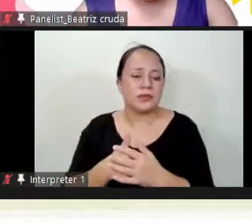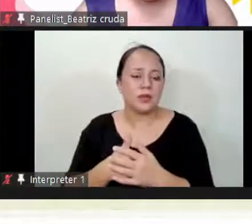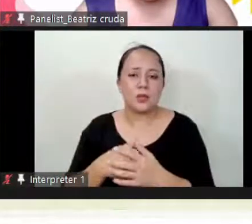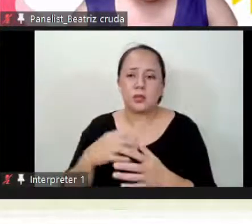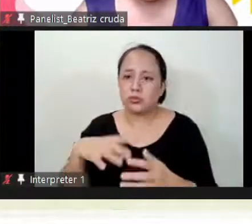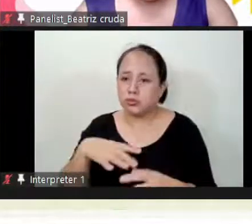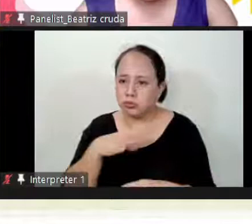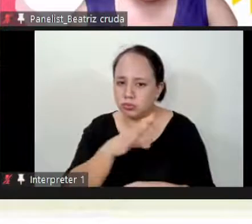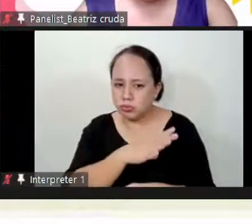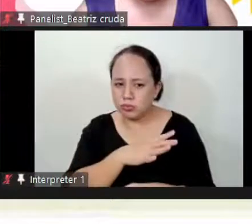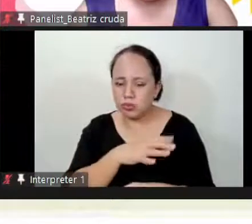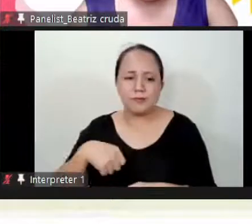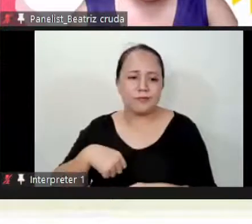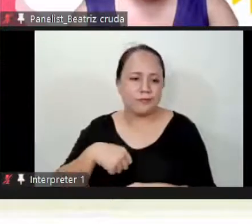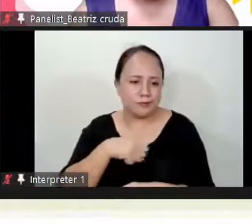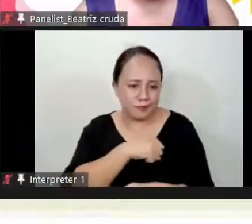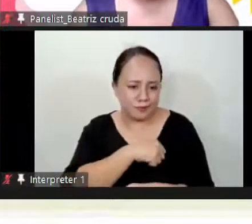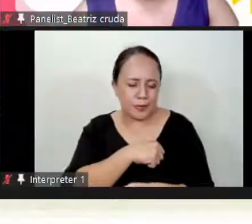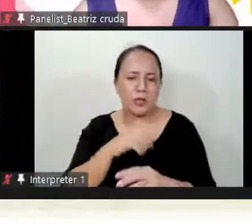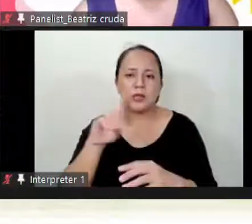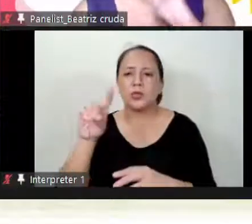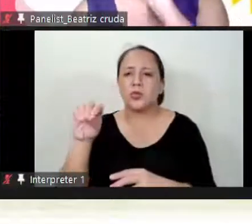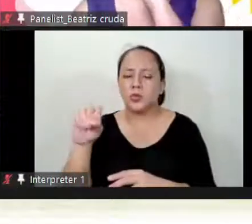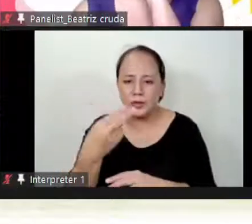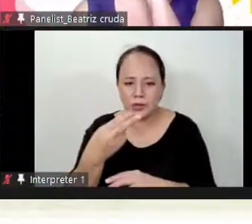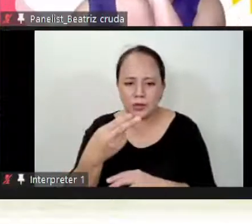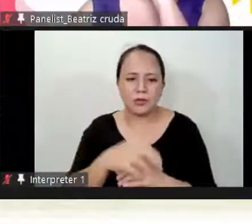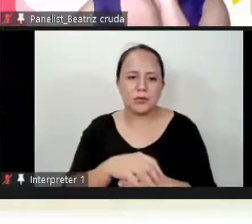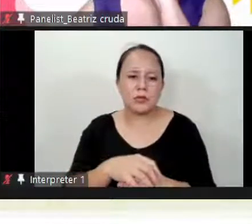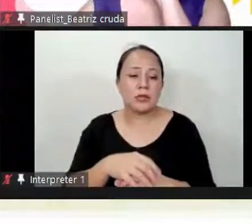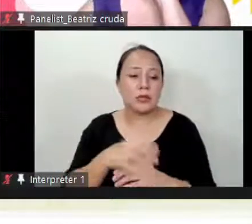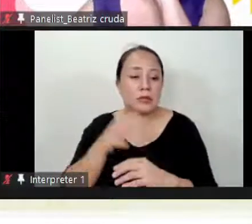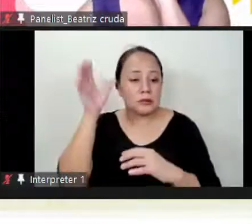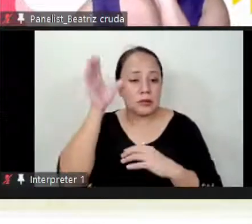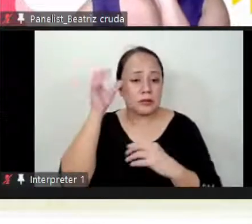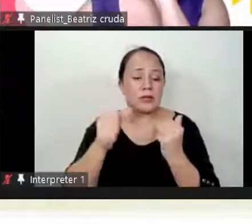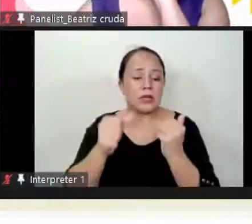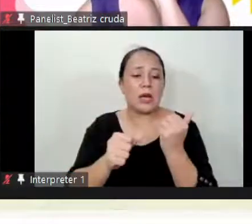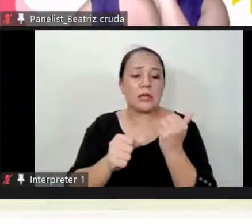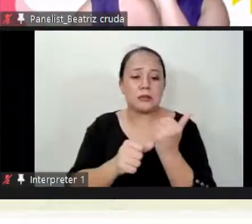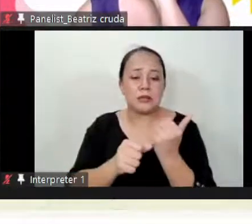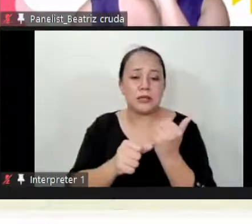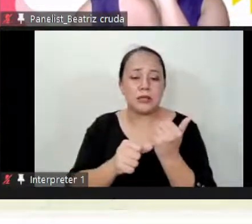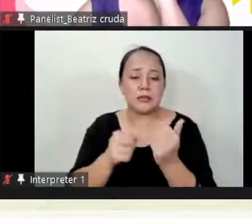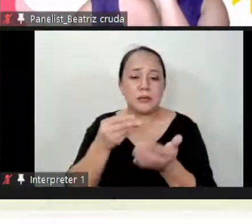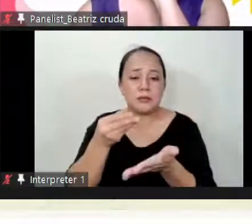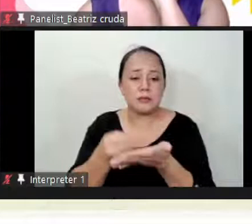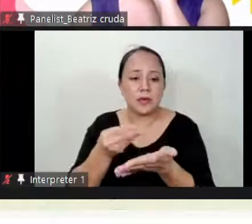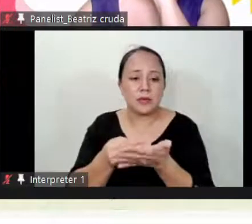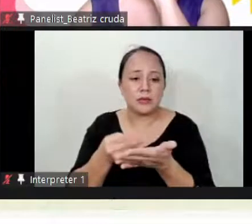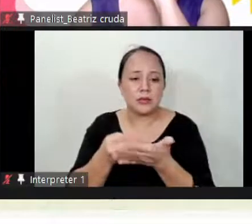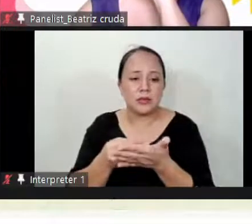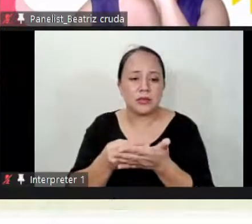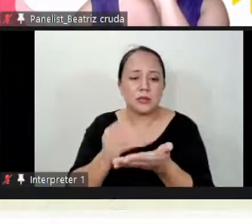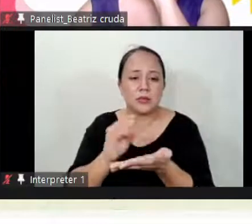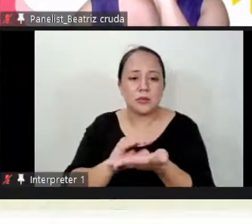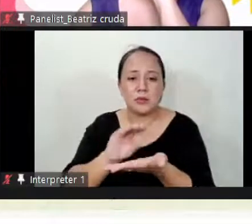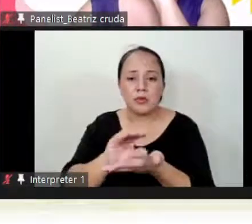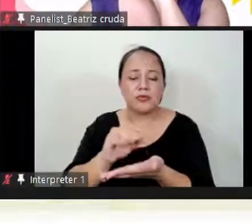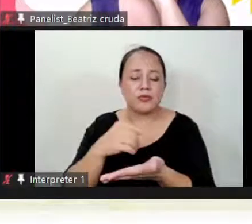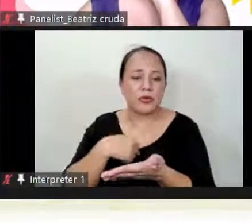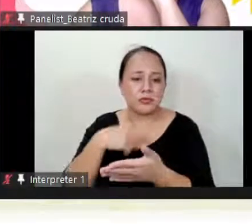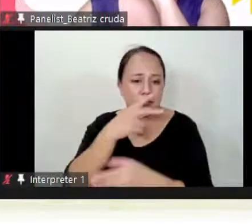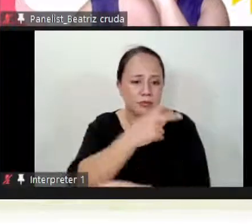legislative body, the Department of Health, that the Cancer Assistance Fund that has been allotted for